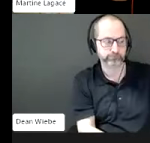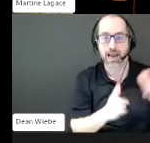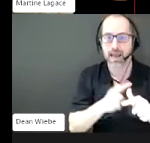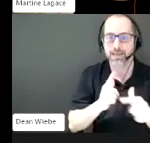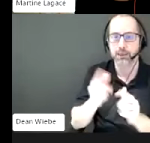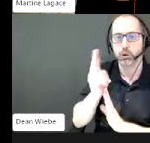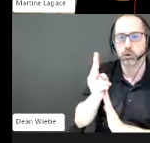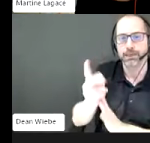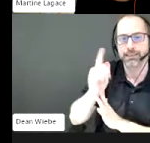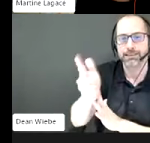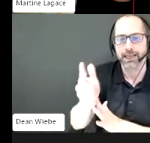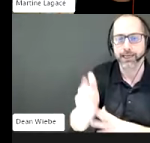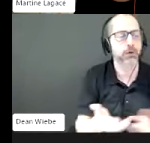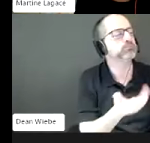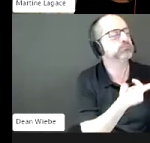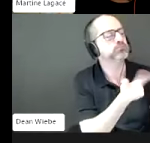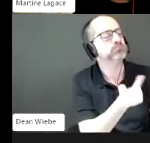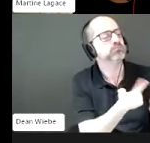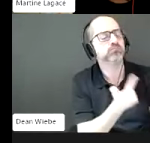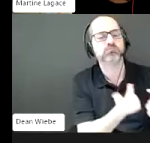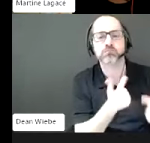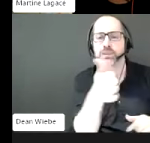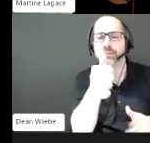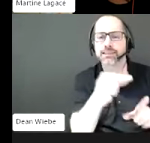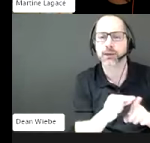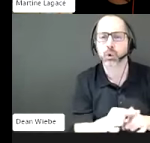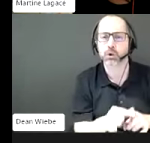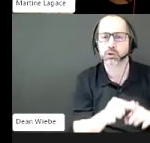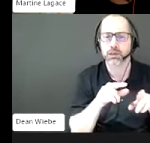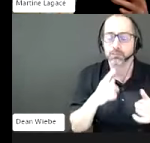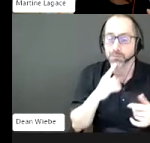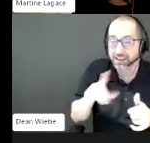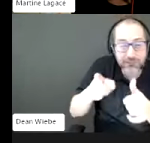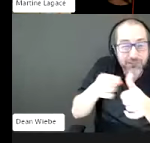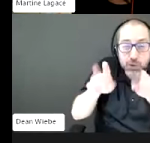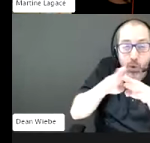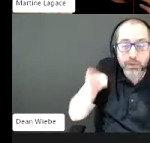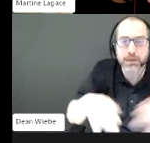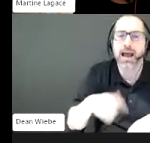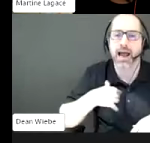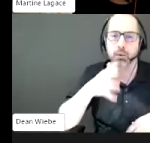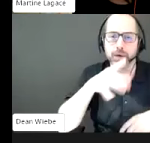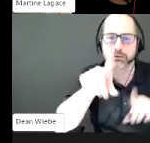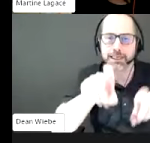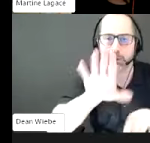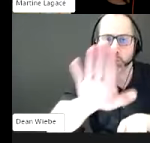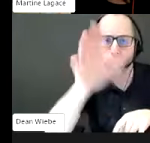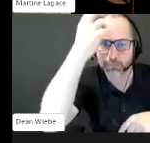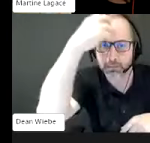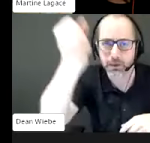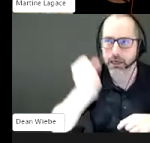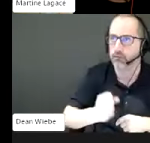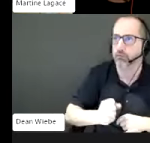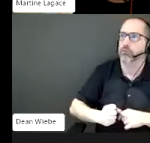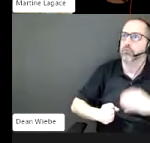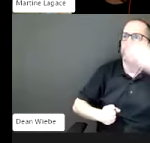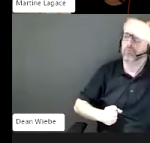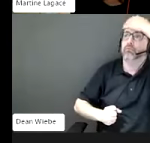stating, I'm going to test your memory, and we know that memory tends to decrease with age, which is a stereotype.